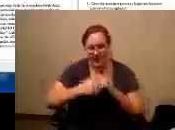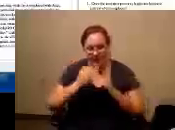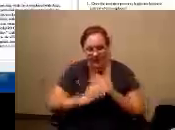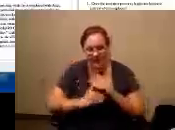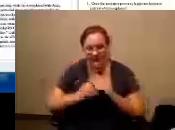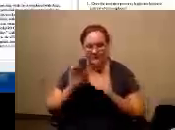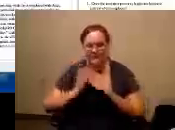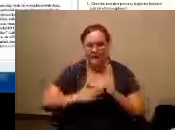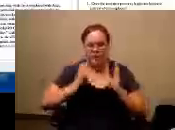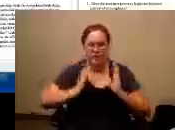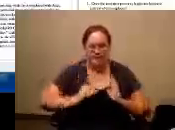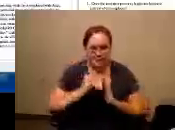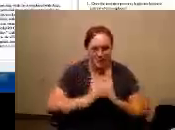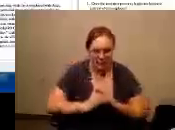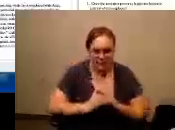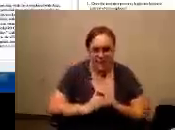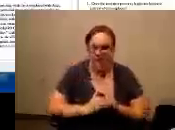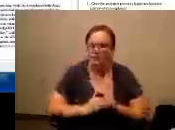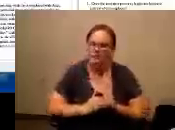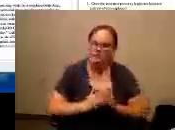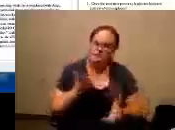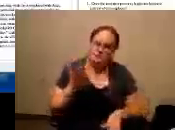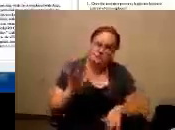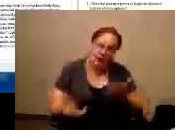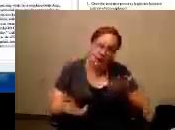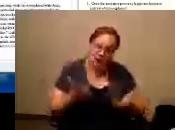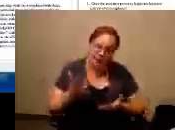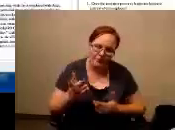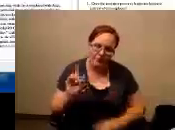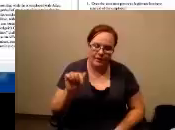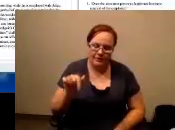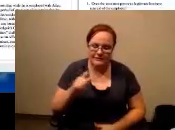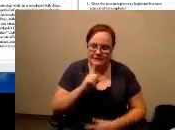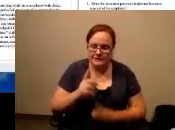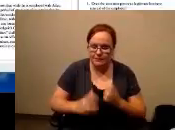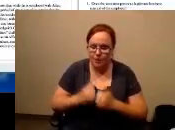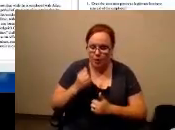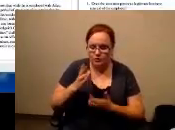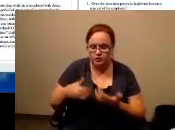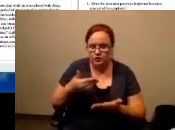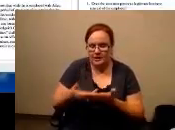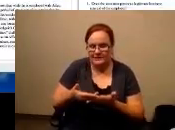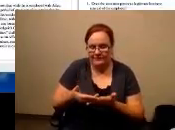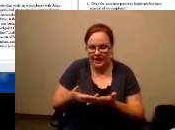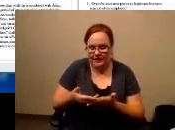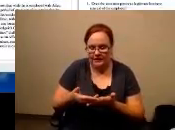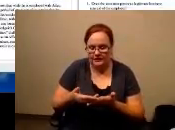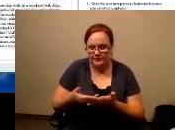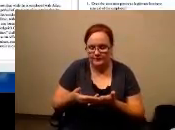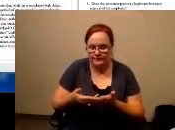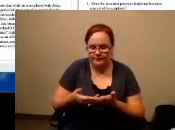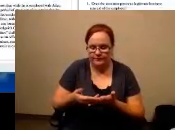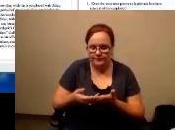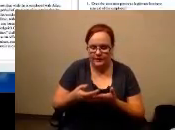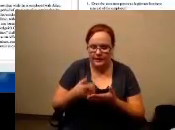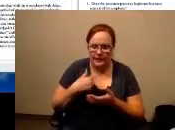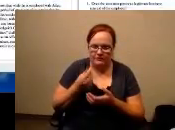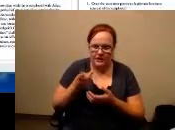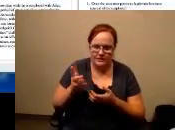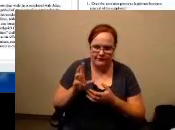list. Probably the area where these are most justifiable, in my opinion, I used to do quite a few of